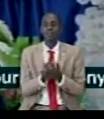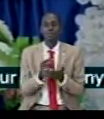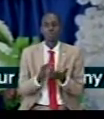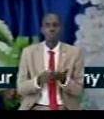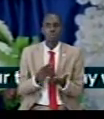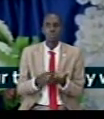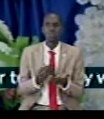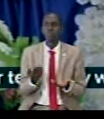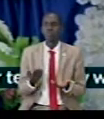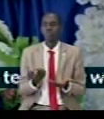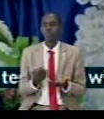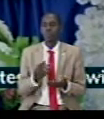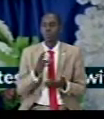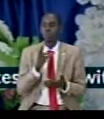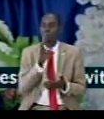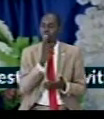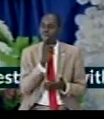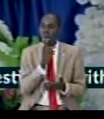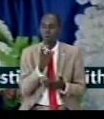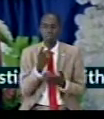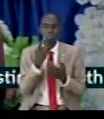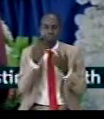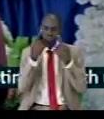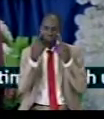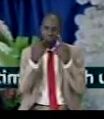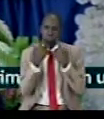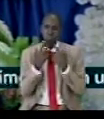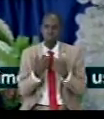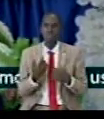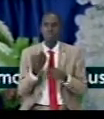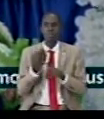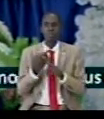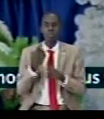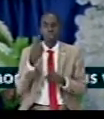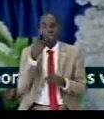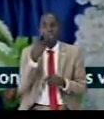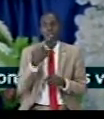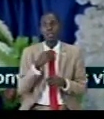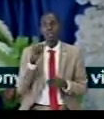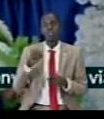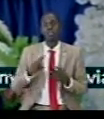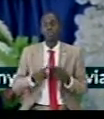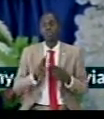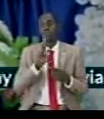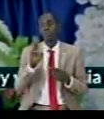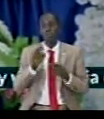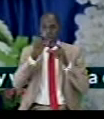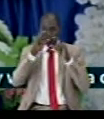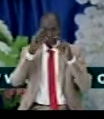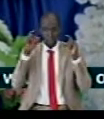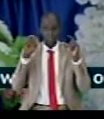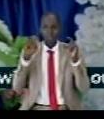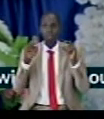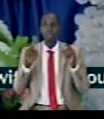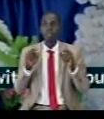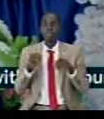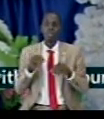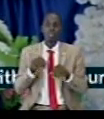it will be as if waters will start coming out, and I've been subjected to using of glasses, especially wide one, in order